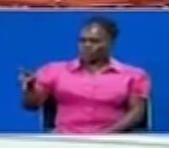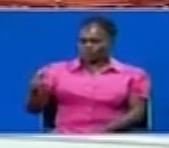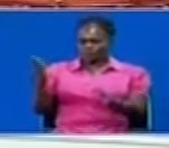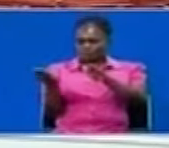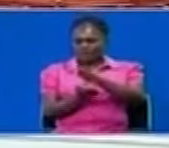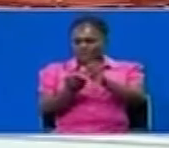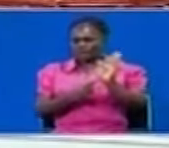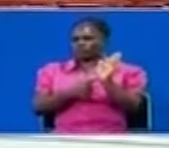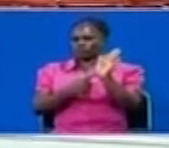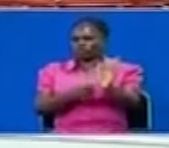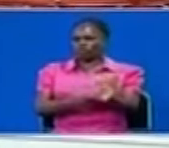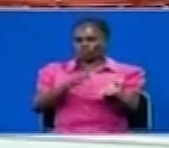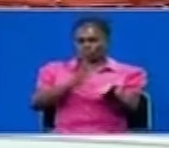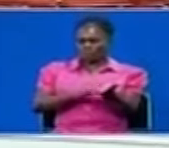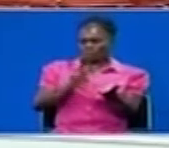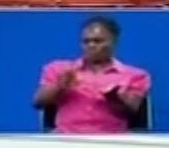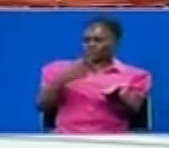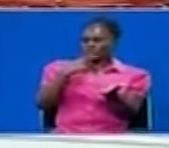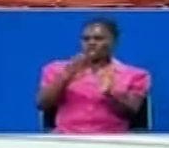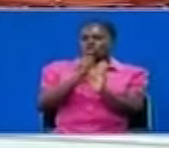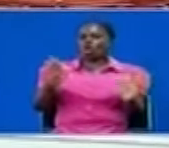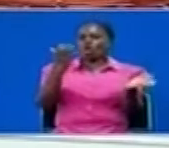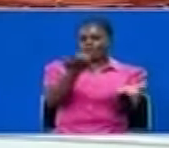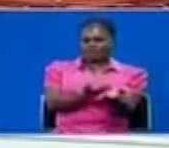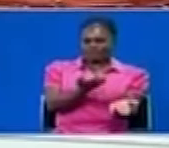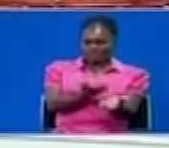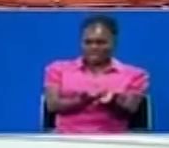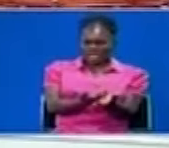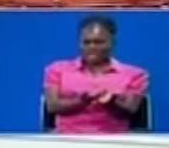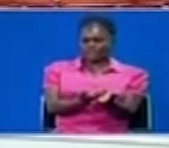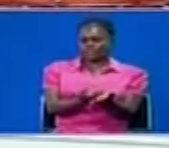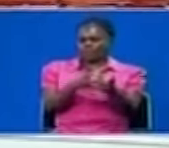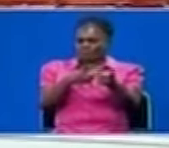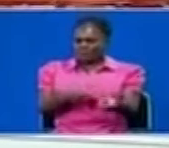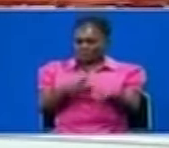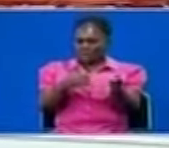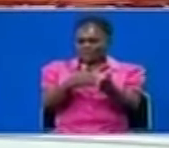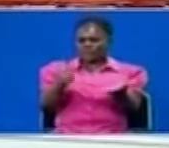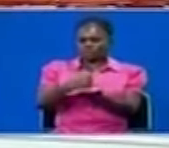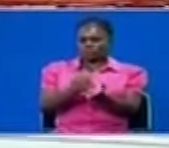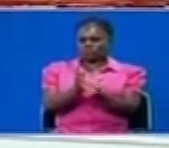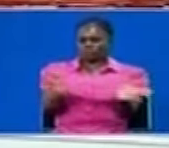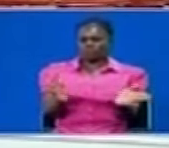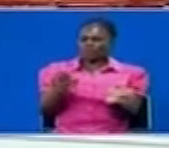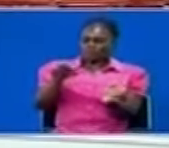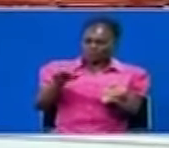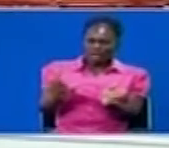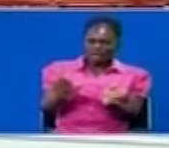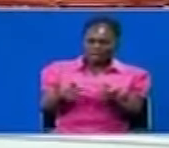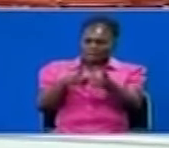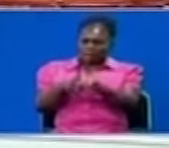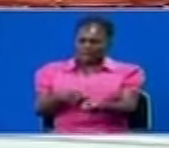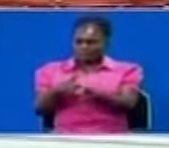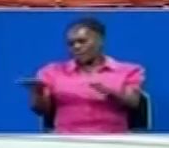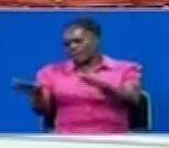file of recommendations in which he said there was no evidence to sustain such charges. Tobiko instead approved charges against